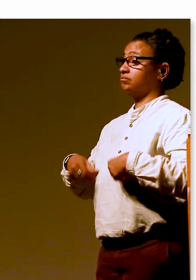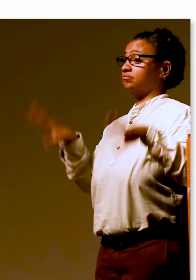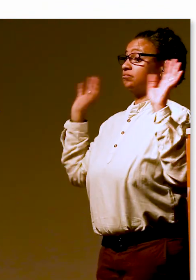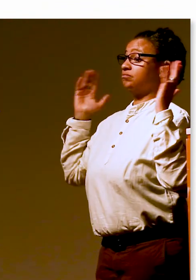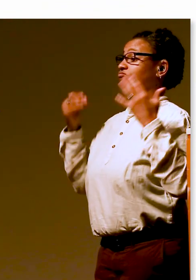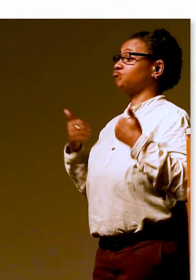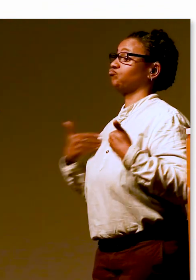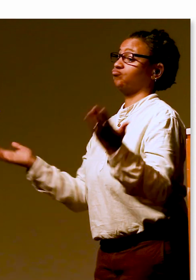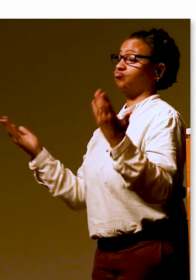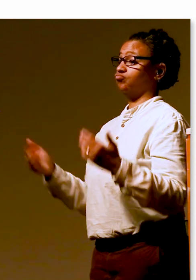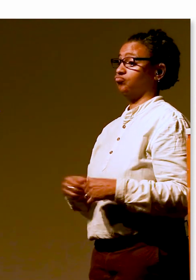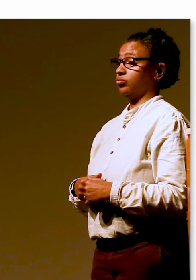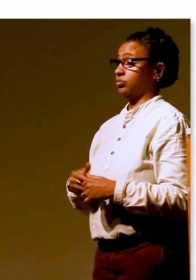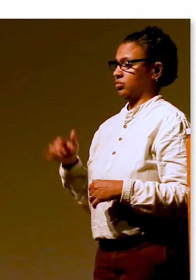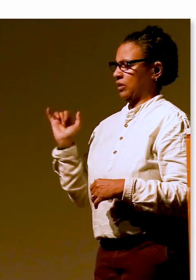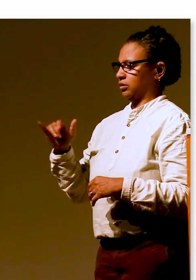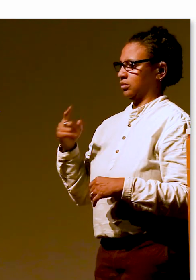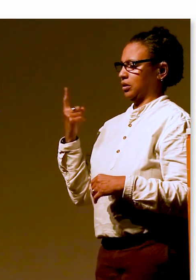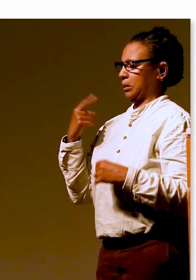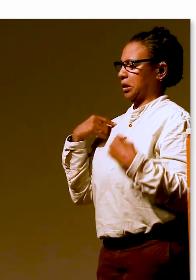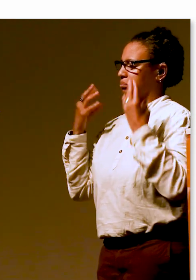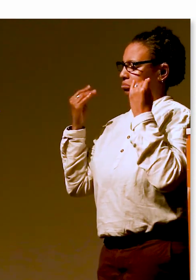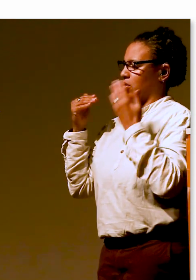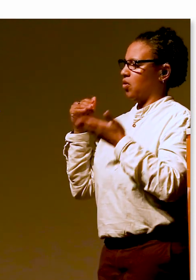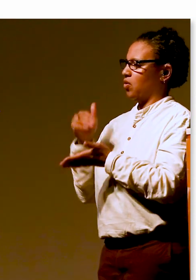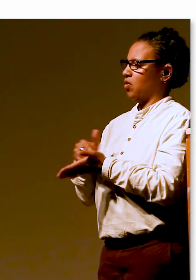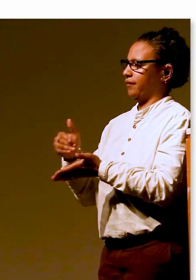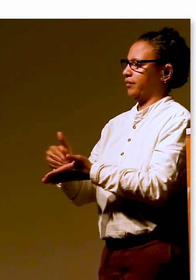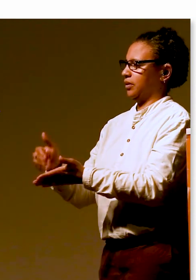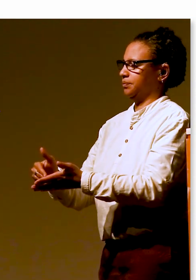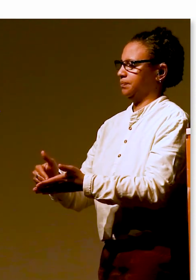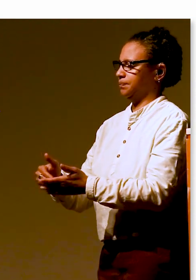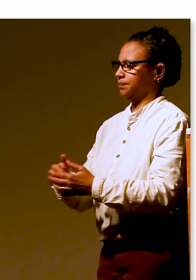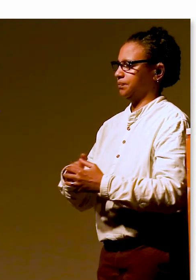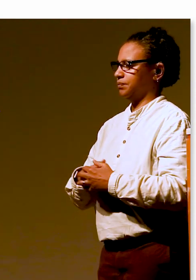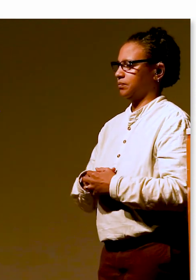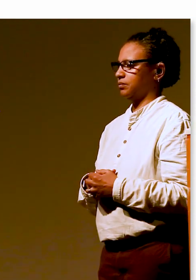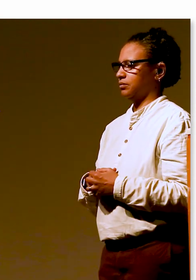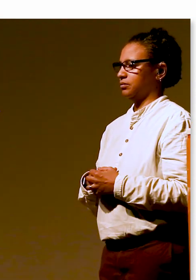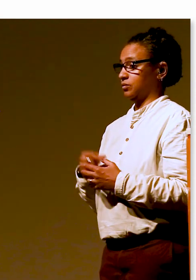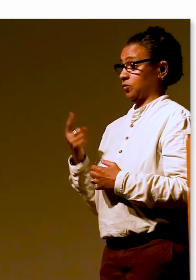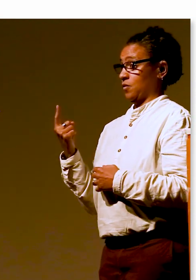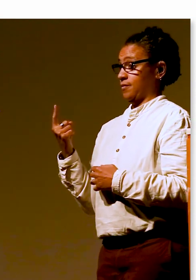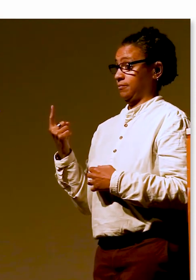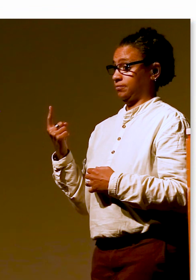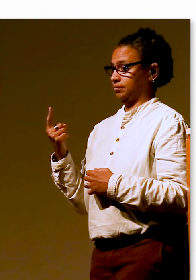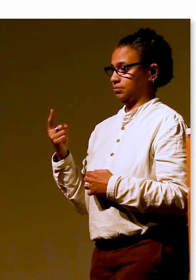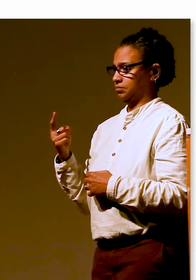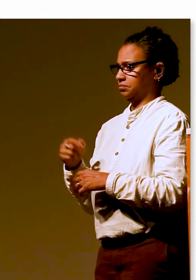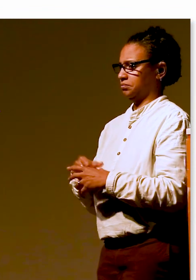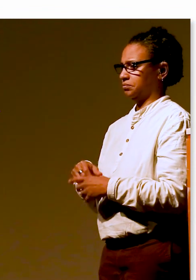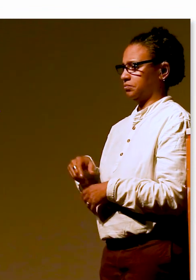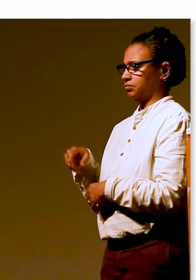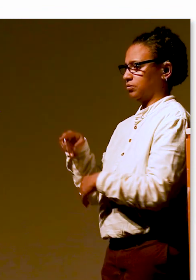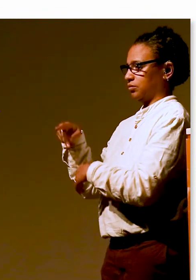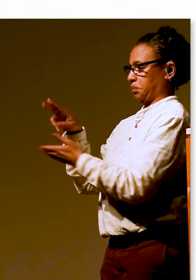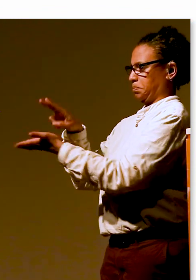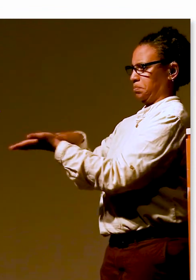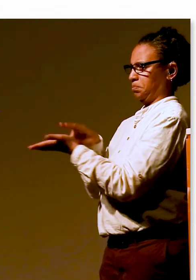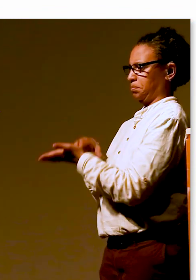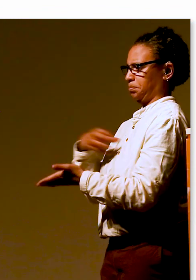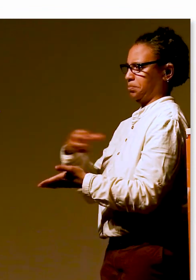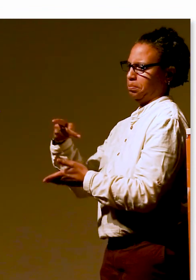that you've been a little protective of, reticent to share, and what's your relationship to that, wanting to protect and maybe